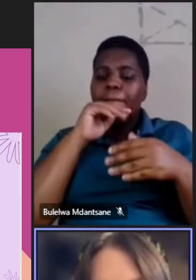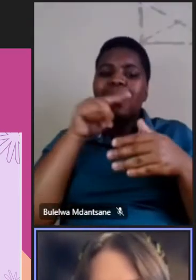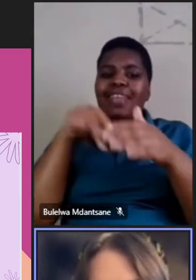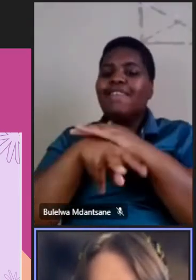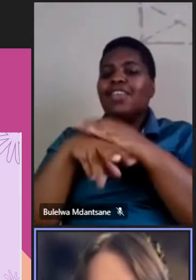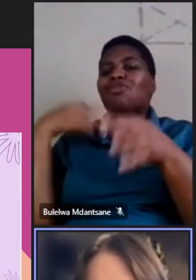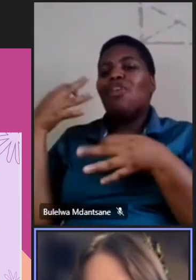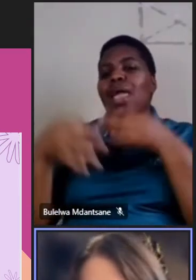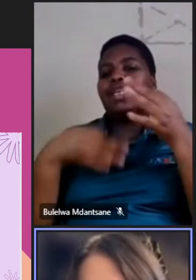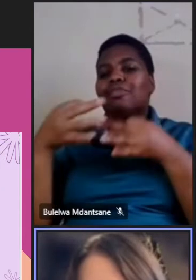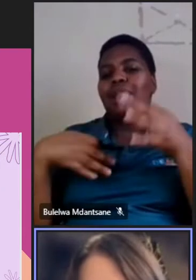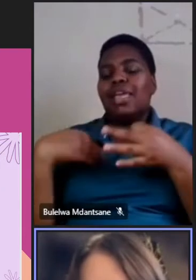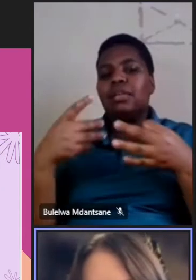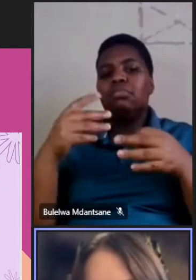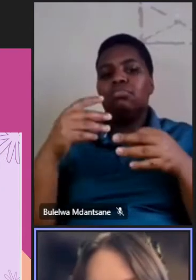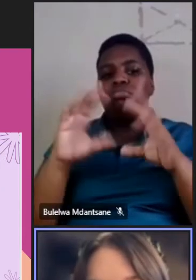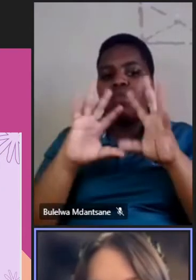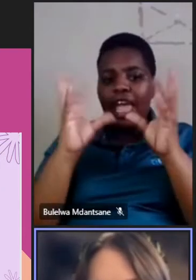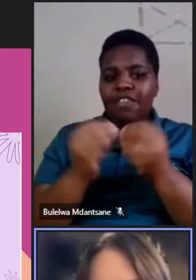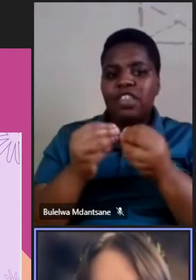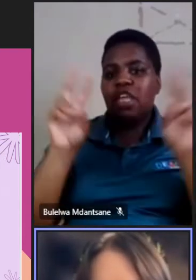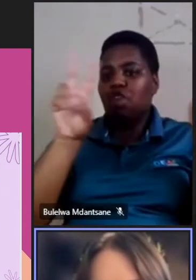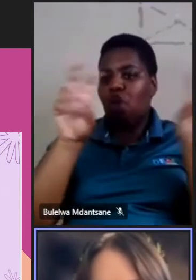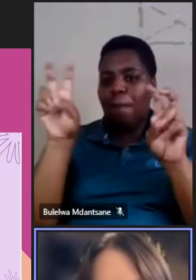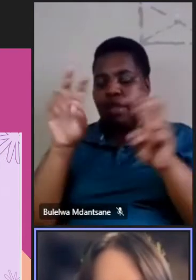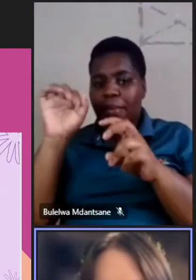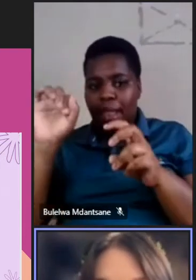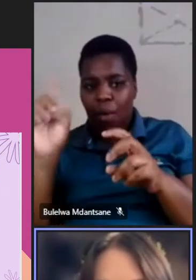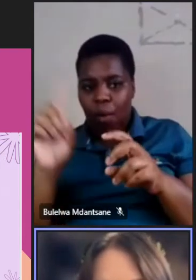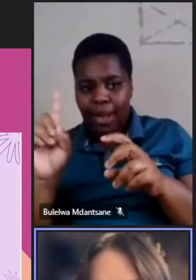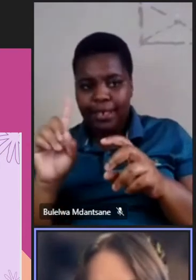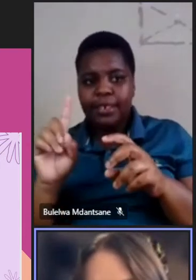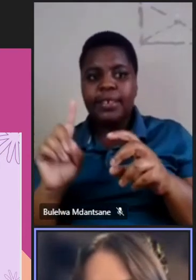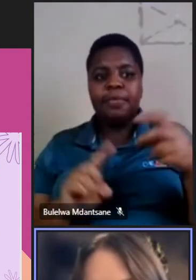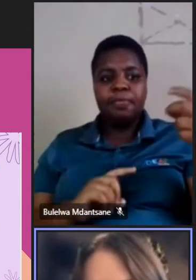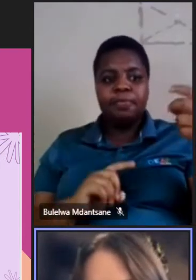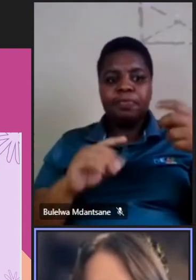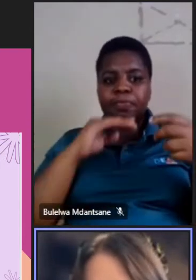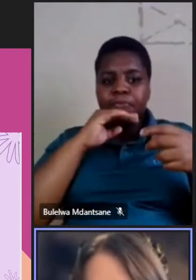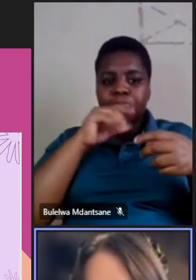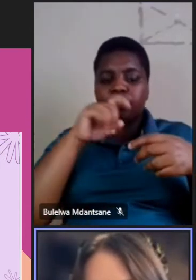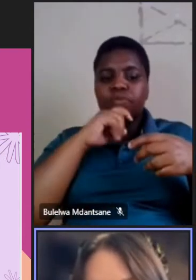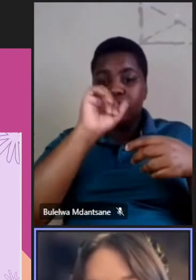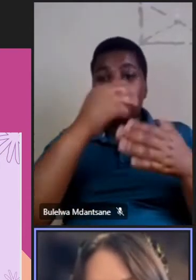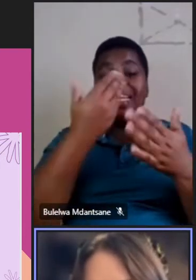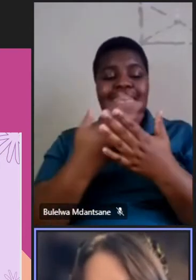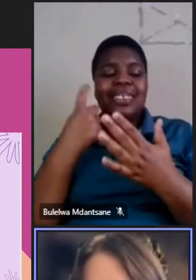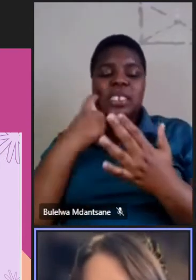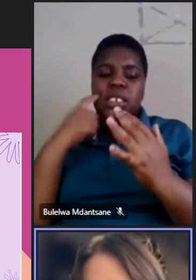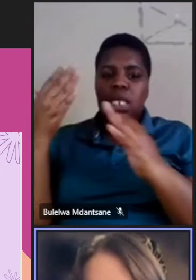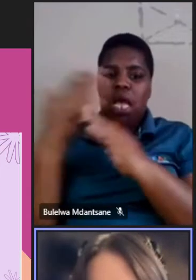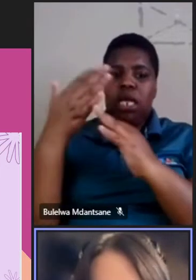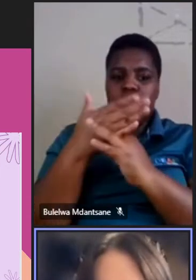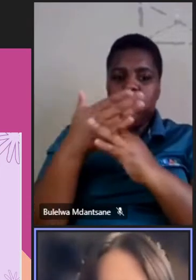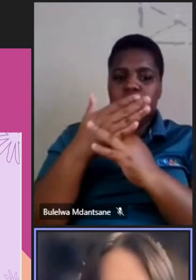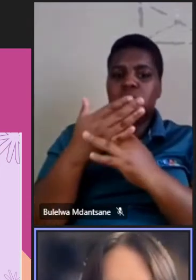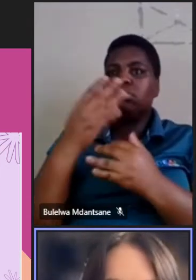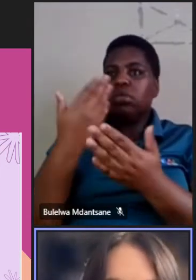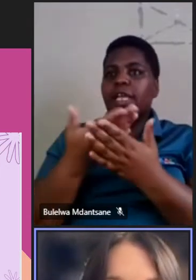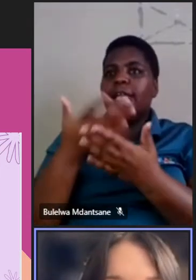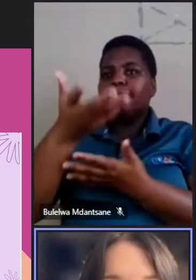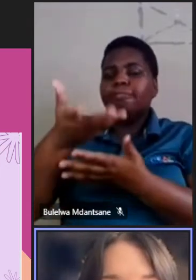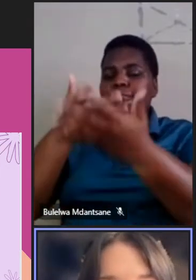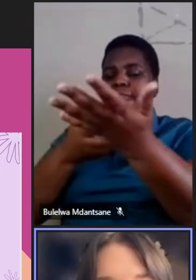on SRHR topics that AGYW and users of the guide can access for more interactive information